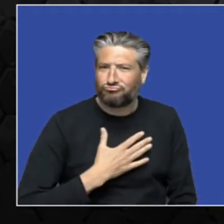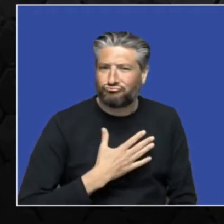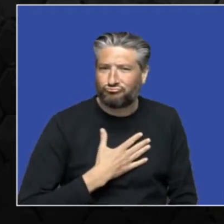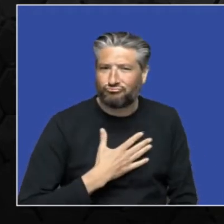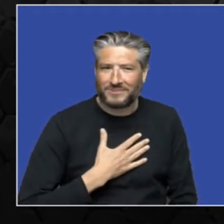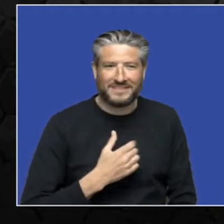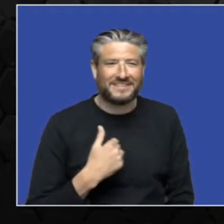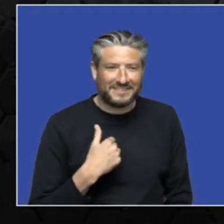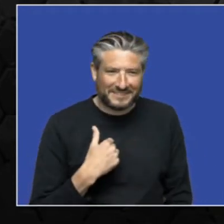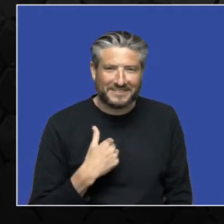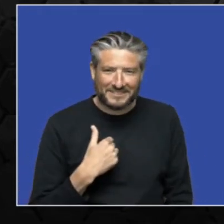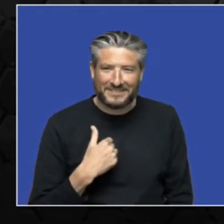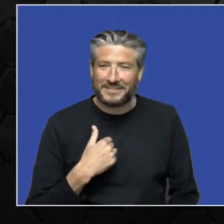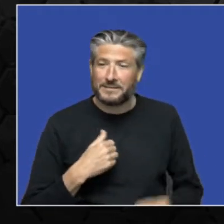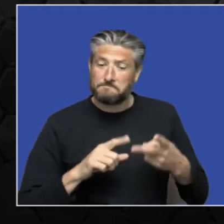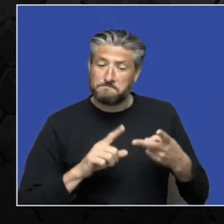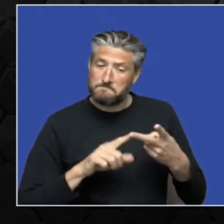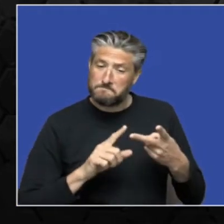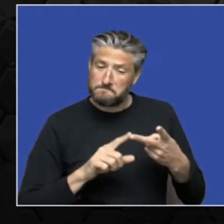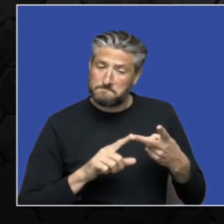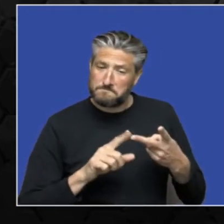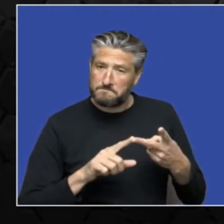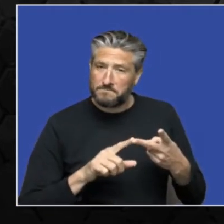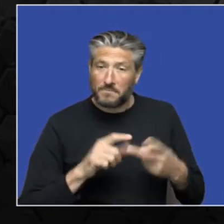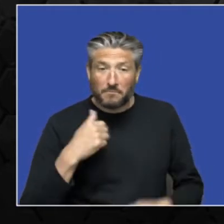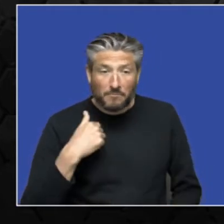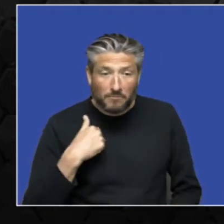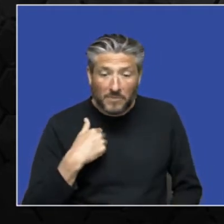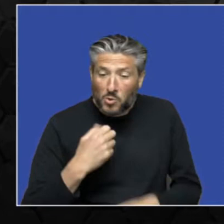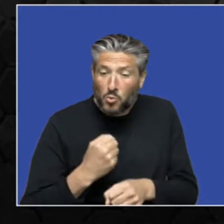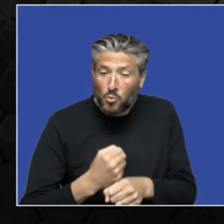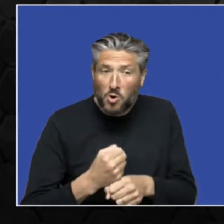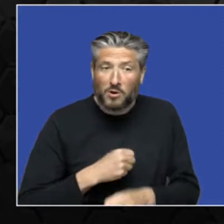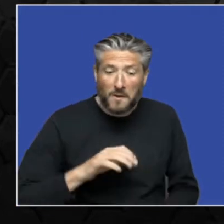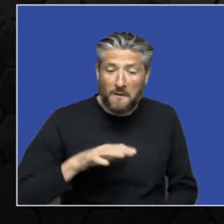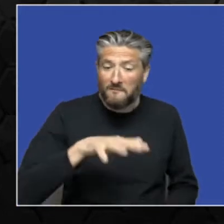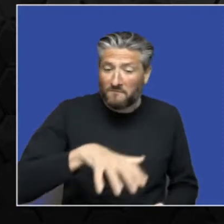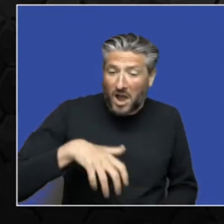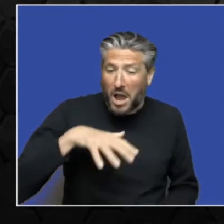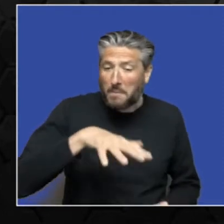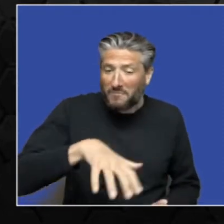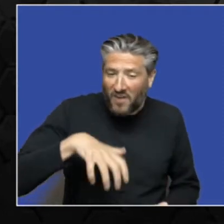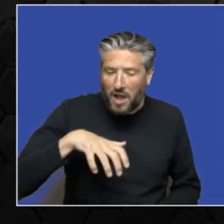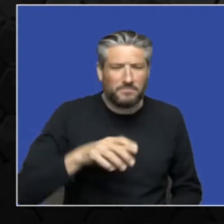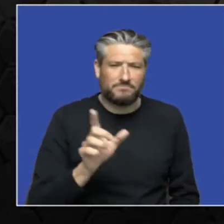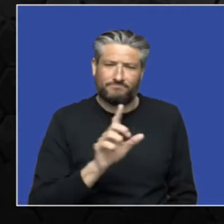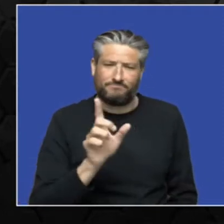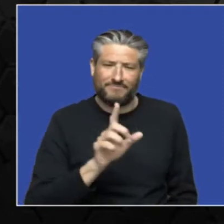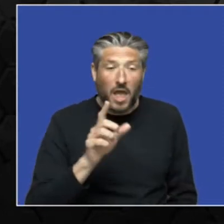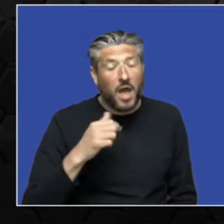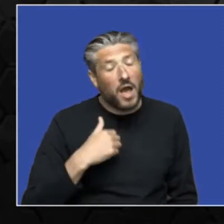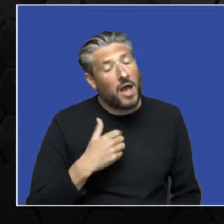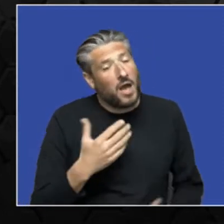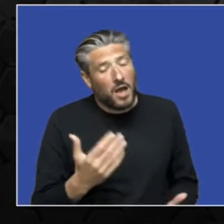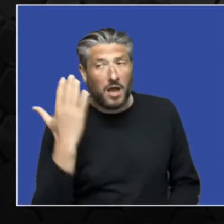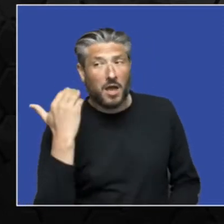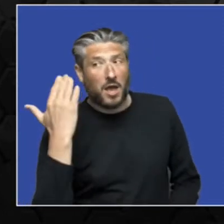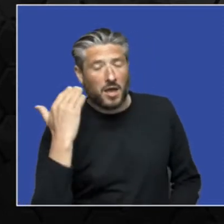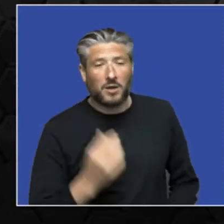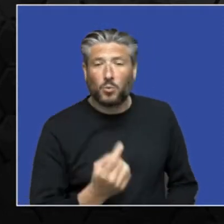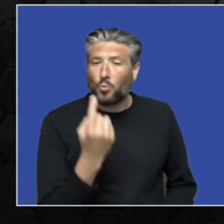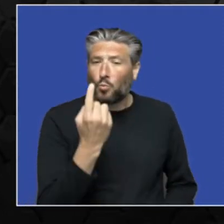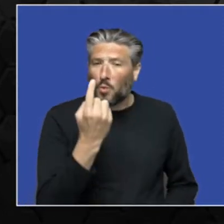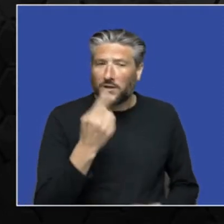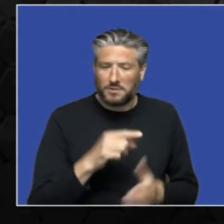the second question, if I am a farmer, even though I've spent a month between graduating high school and starting